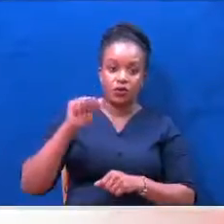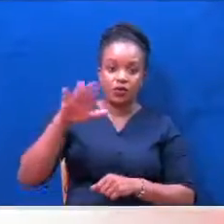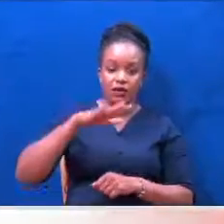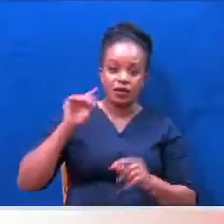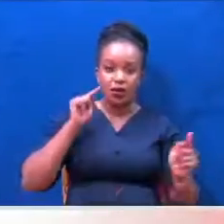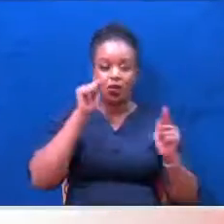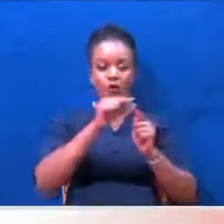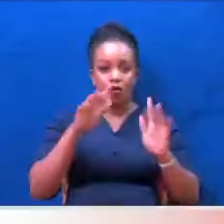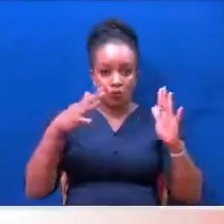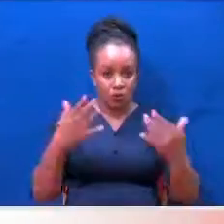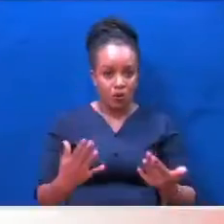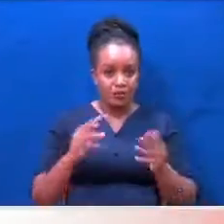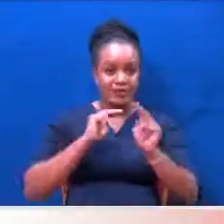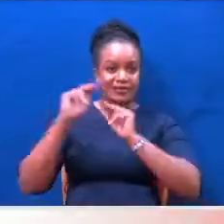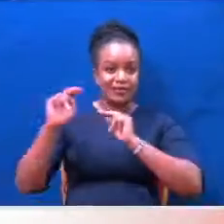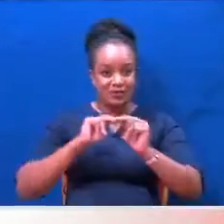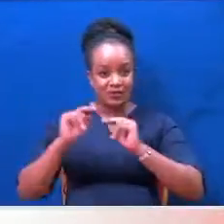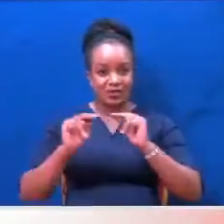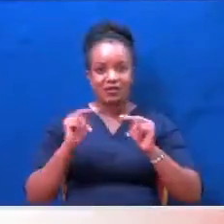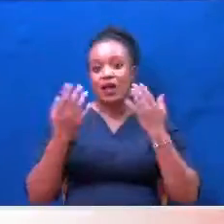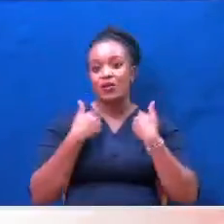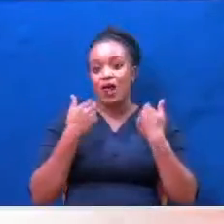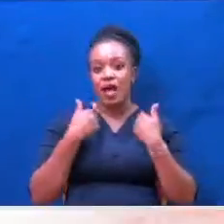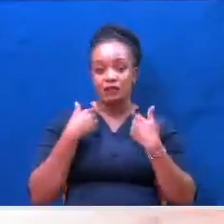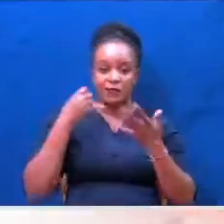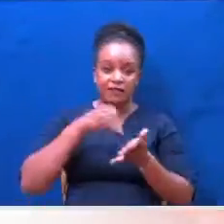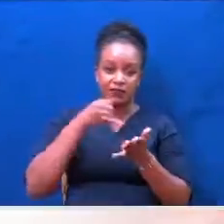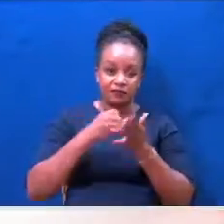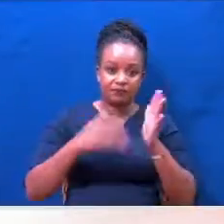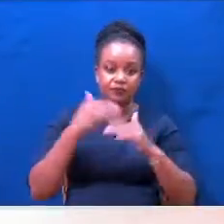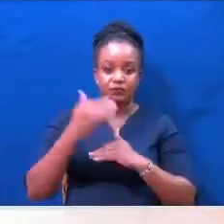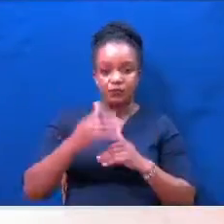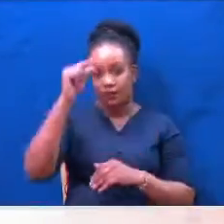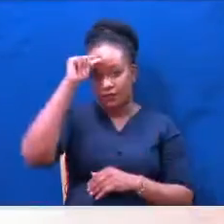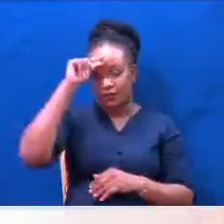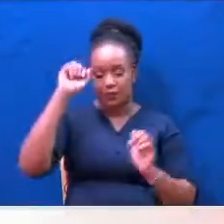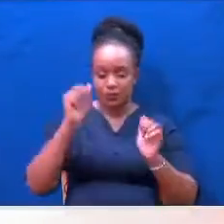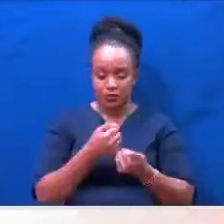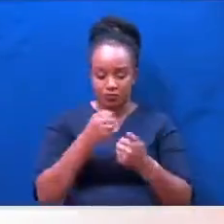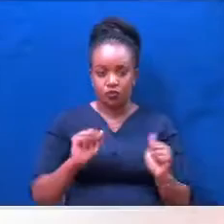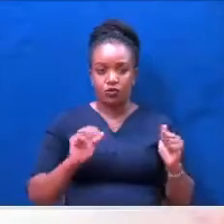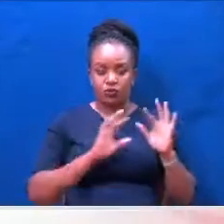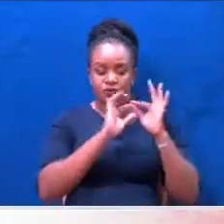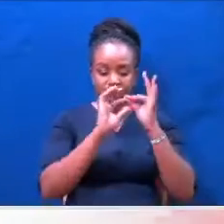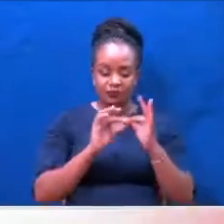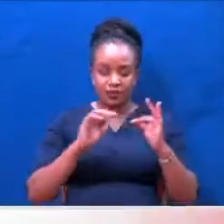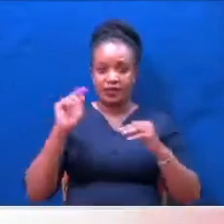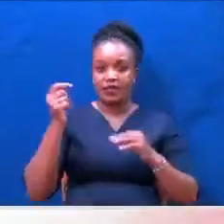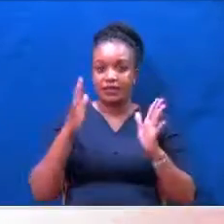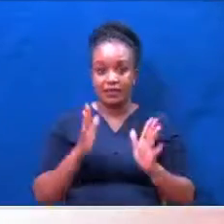of negotiating for a stake in the next government. Hatuwezi kuunganisha wananchi wa Kenya kutoka